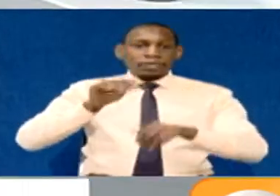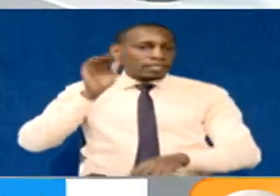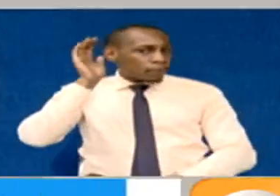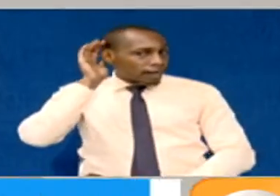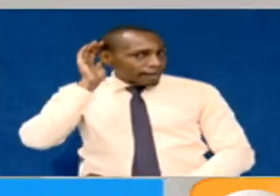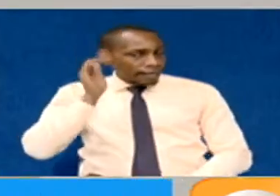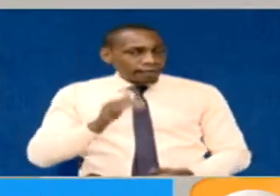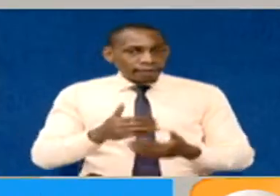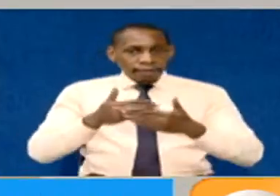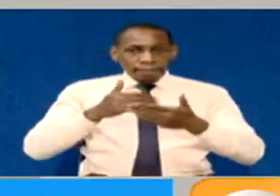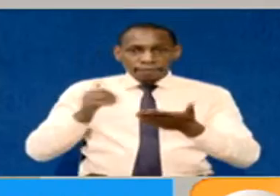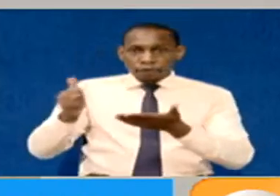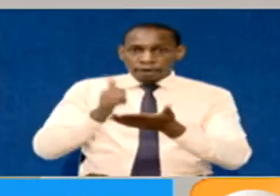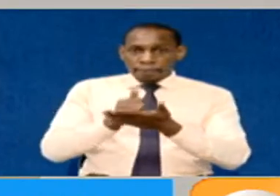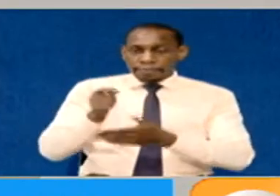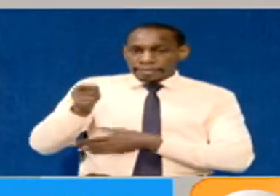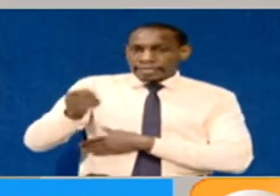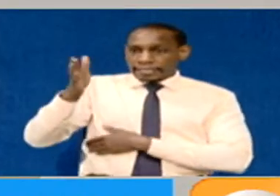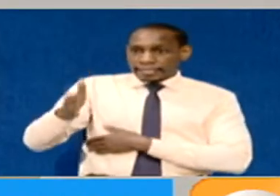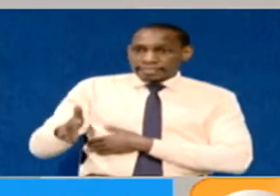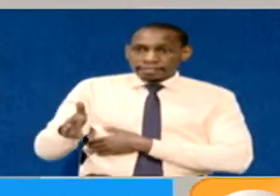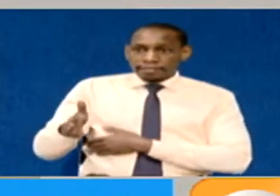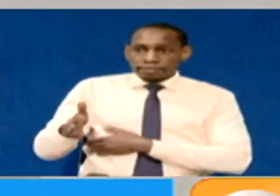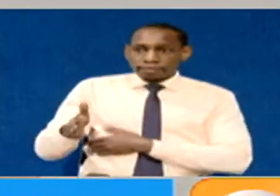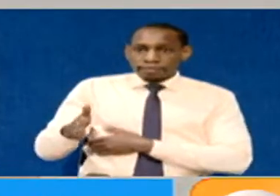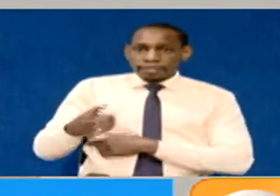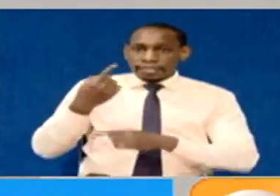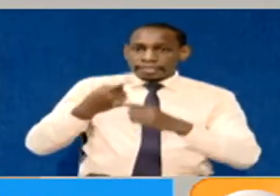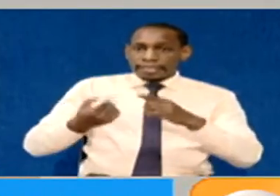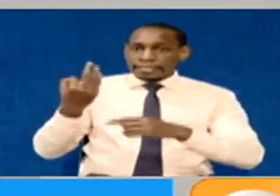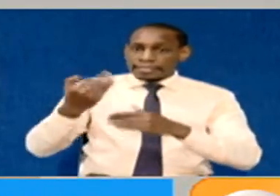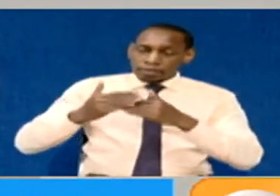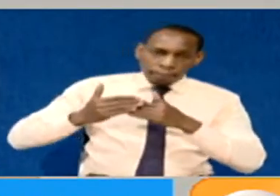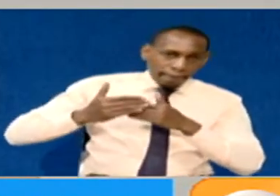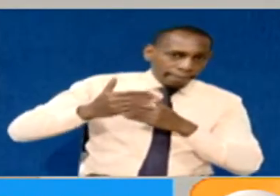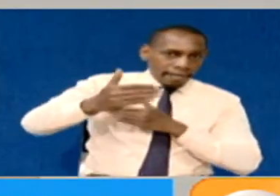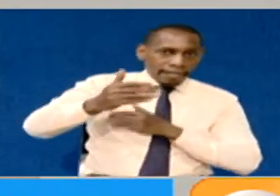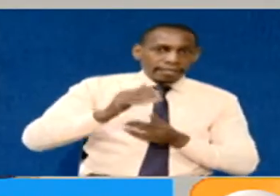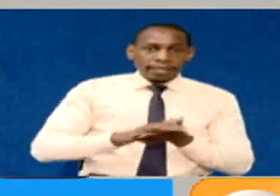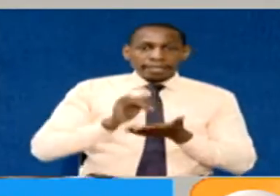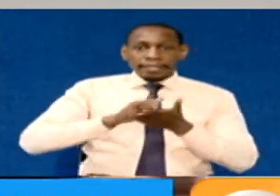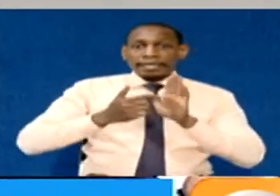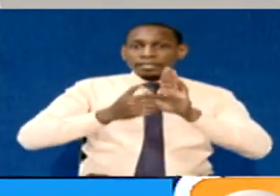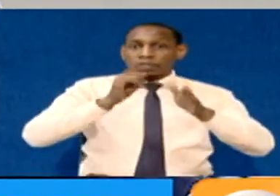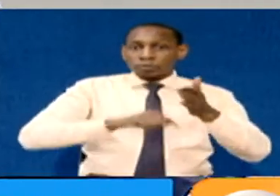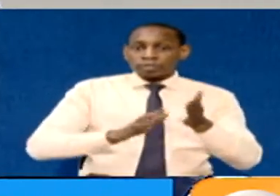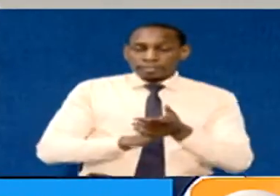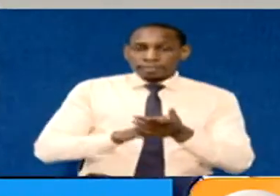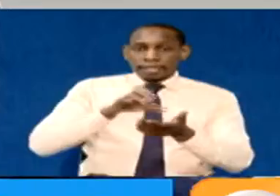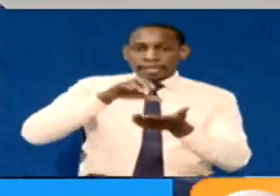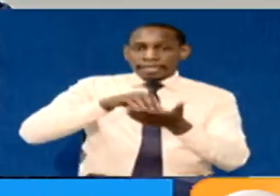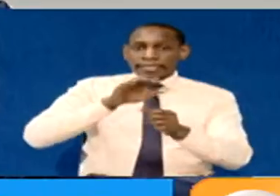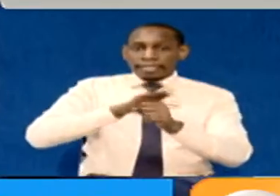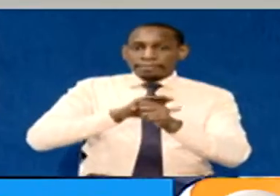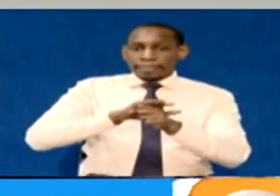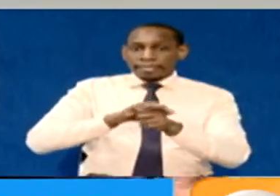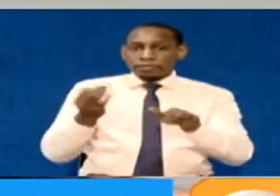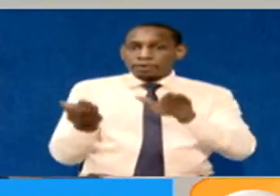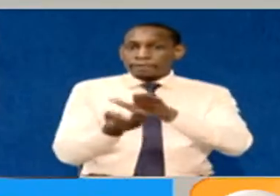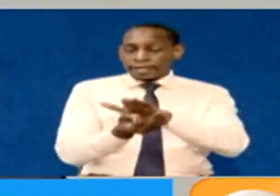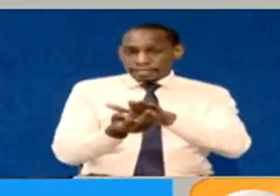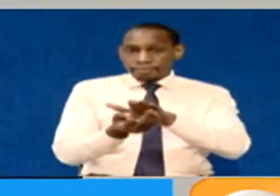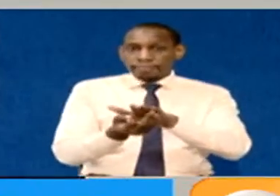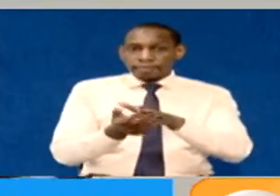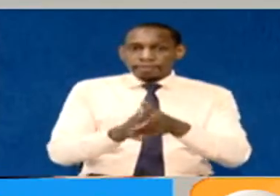heard before the appointment of these judges was in 3 years. So that also tells you the number of cases that have been pending. There are